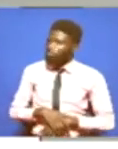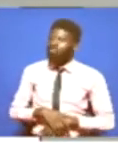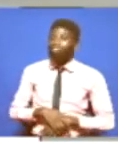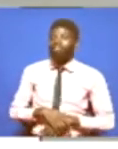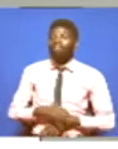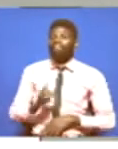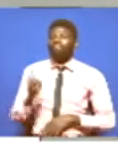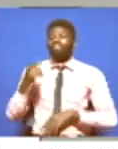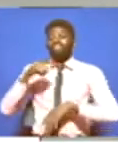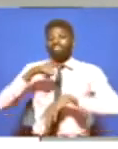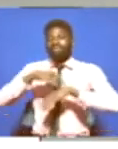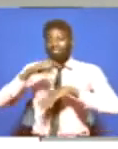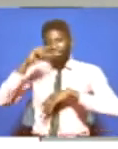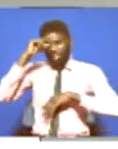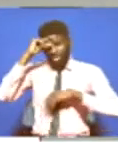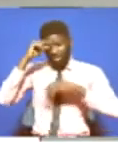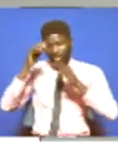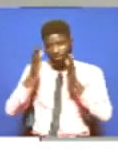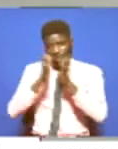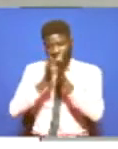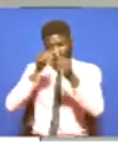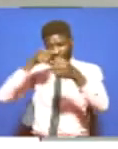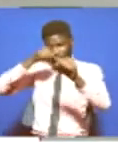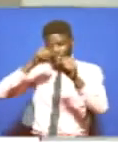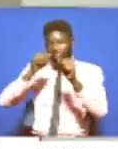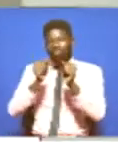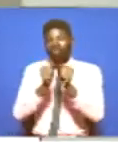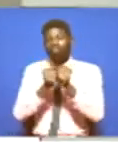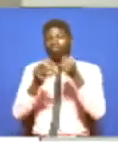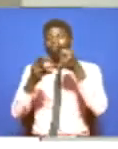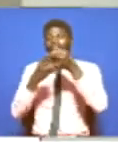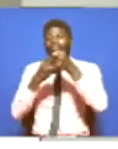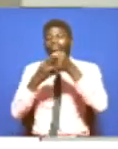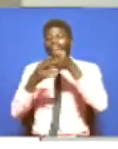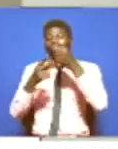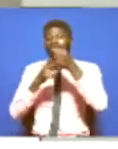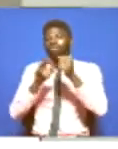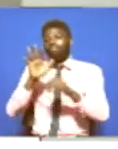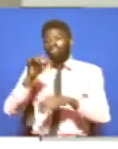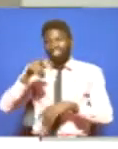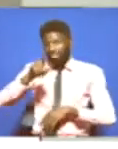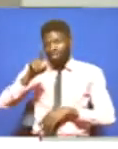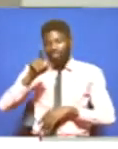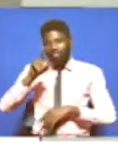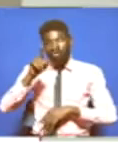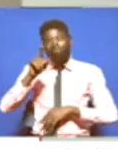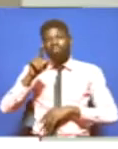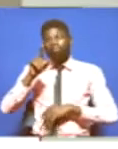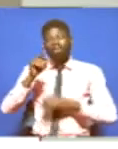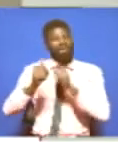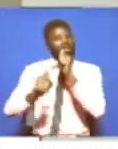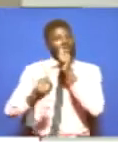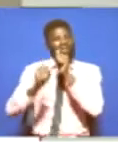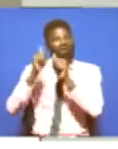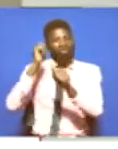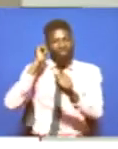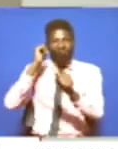state was in 1975, huh? Yes. You defied orders to suppress protests against the murder of GM Kariuki.